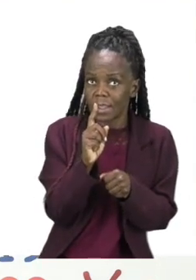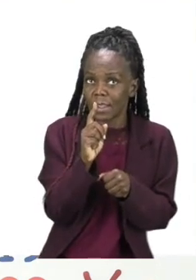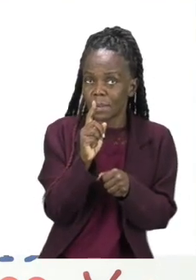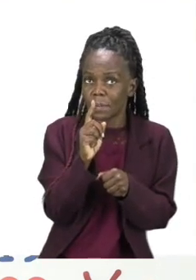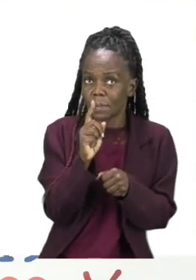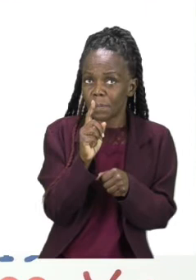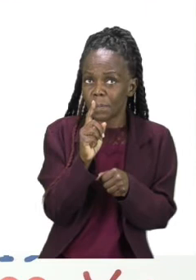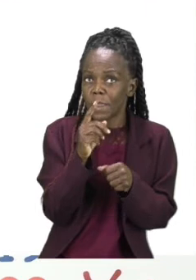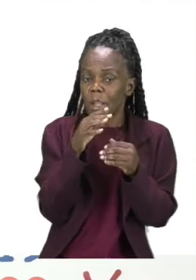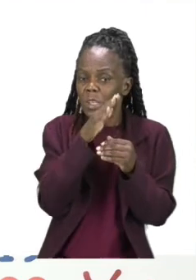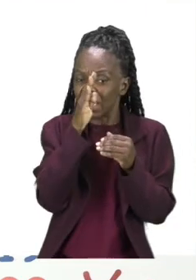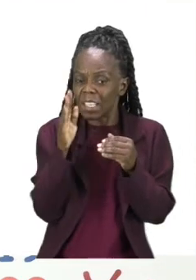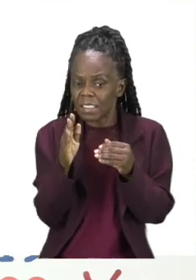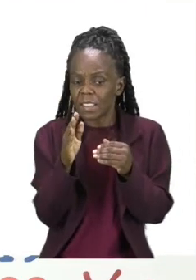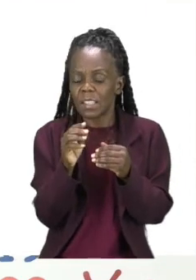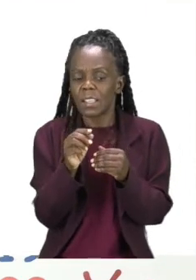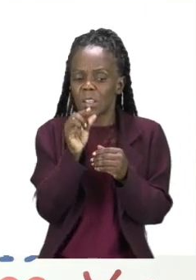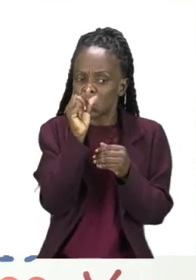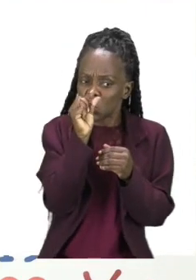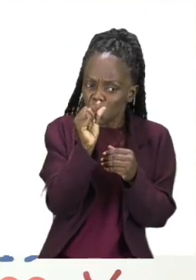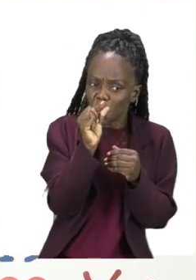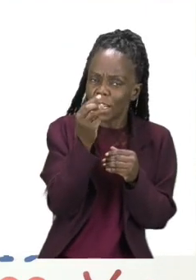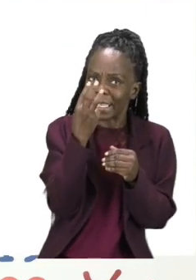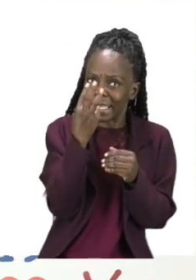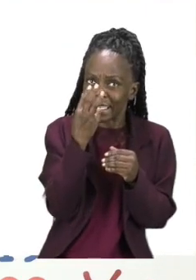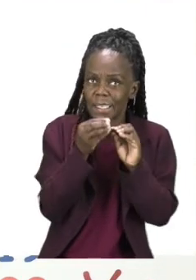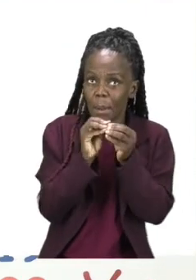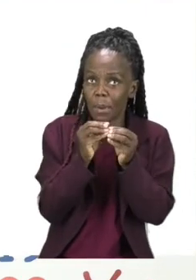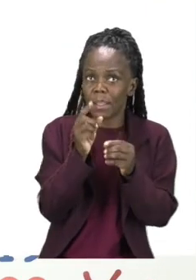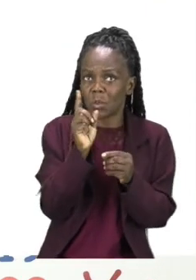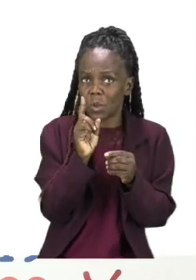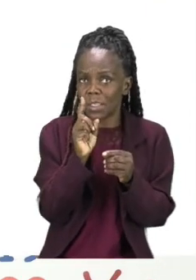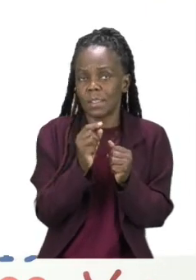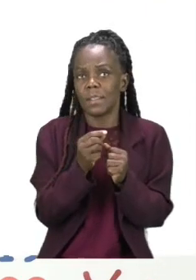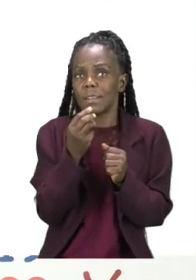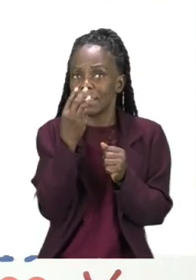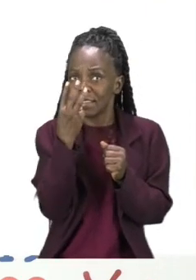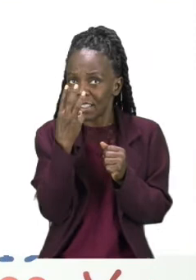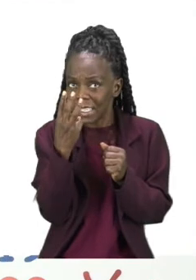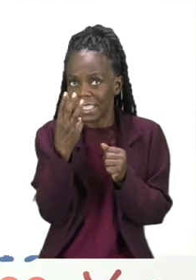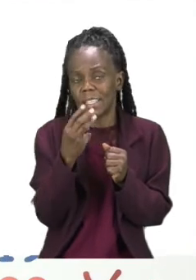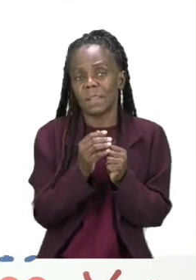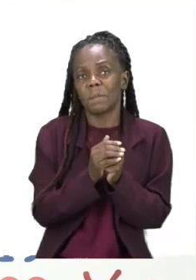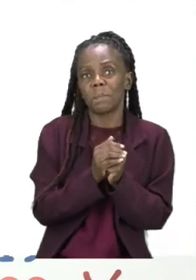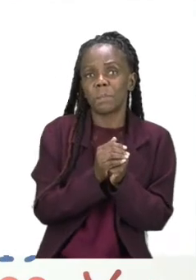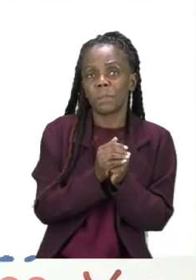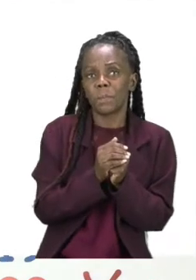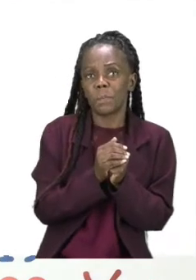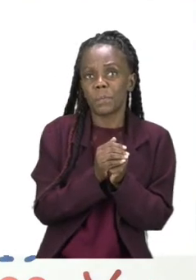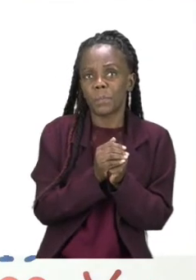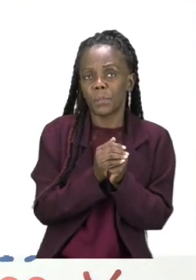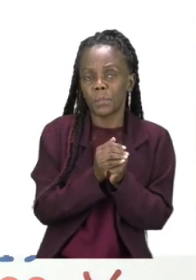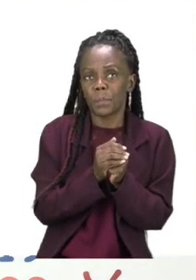No. How about 3? Yes. 3 is our next small